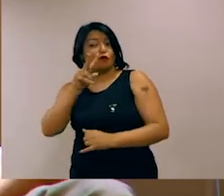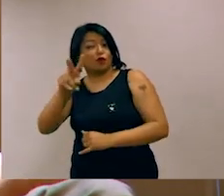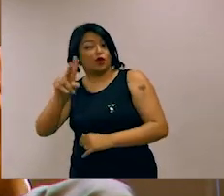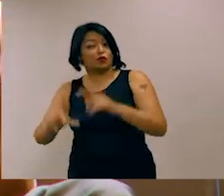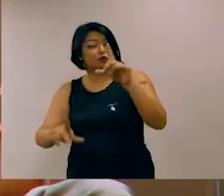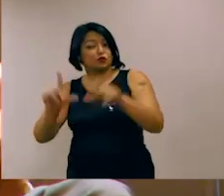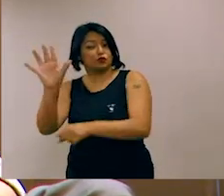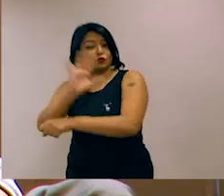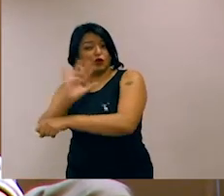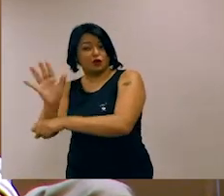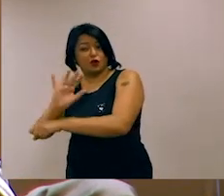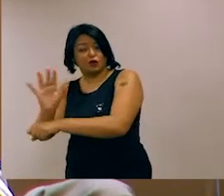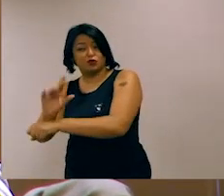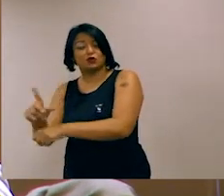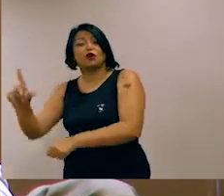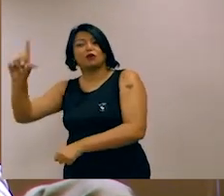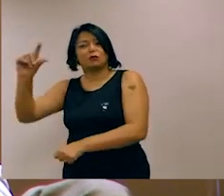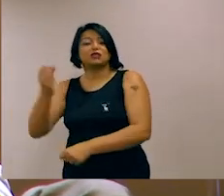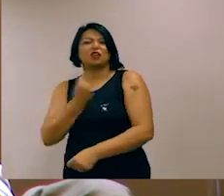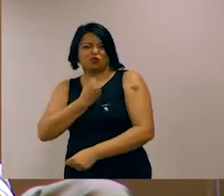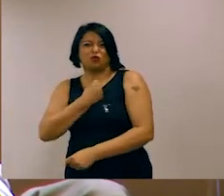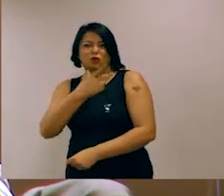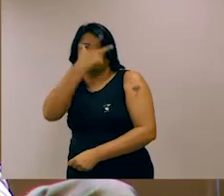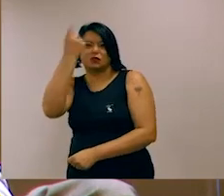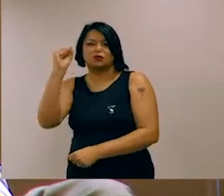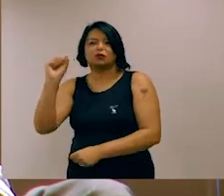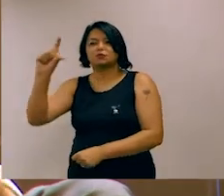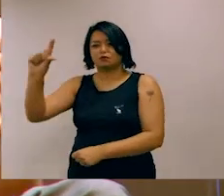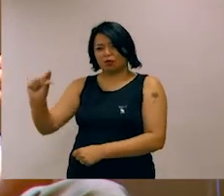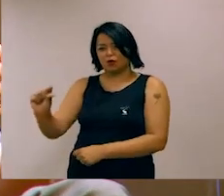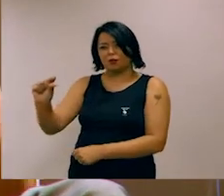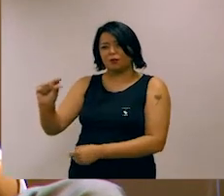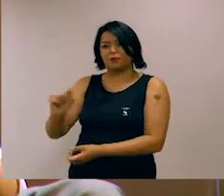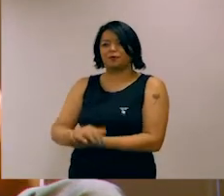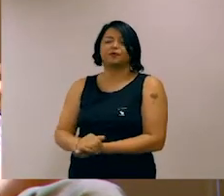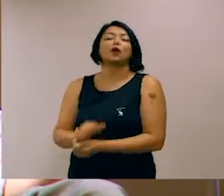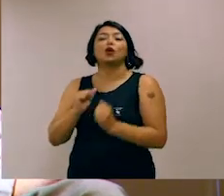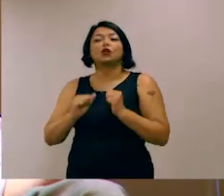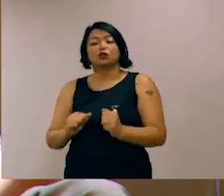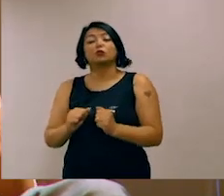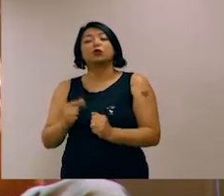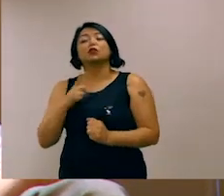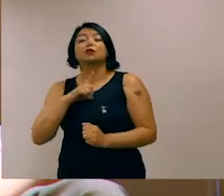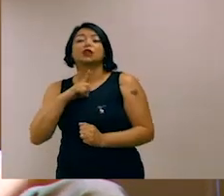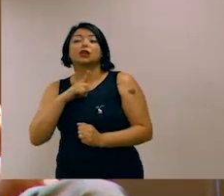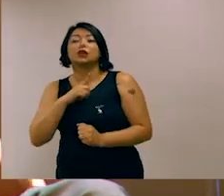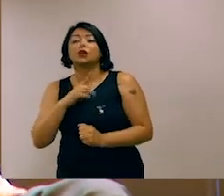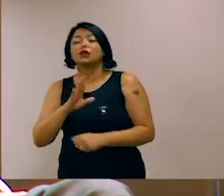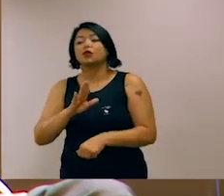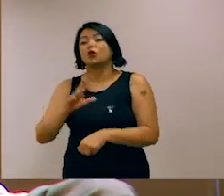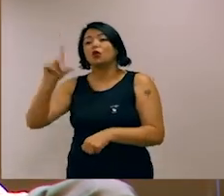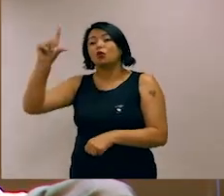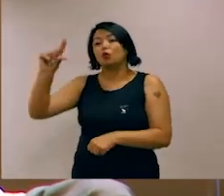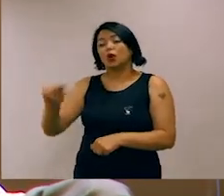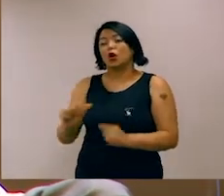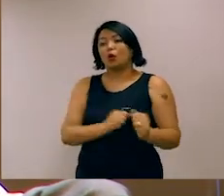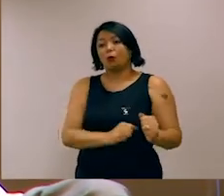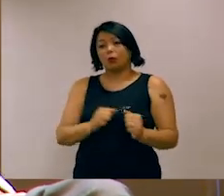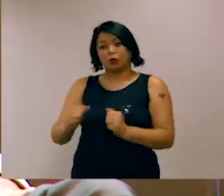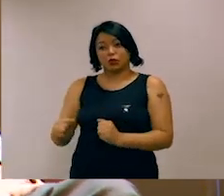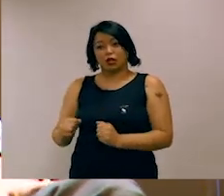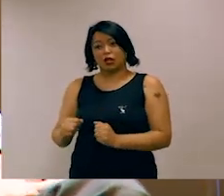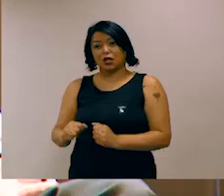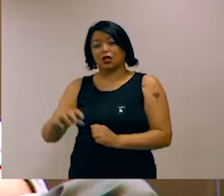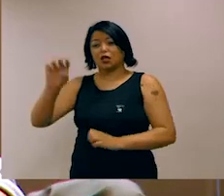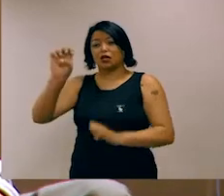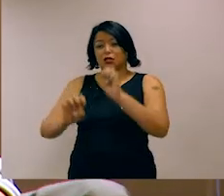much lower statistical power, but also what we think is that this effect dissipates. So it's important to give